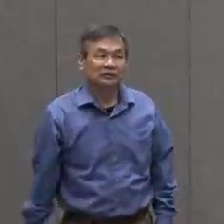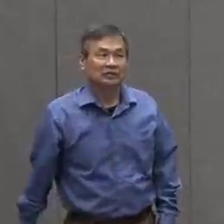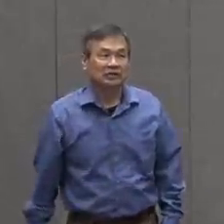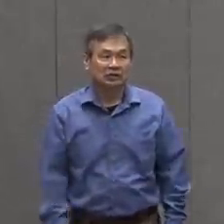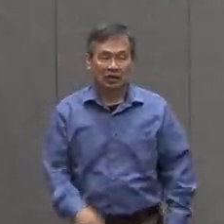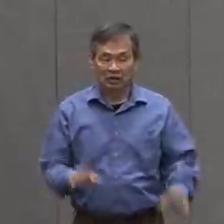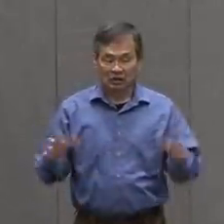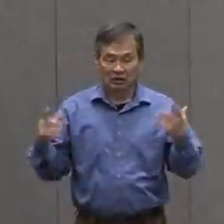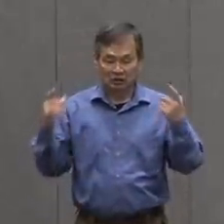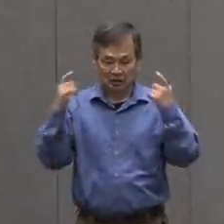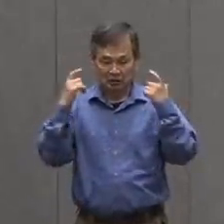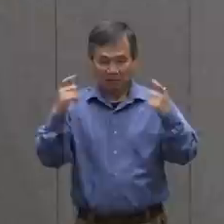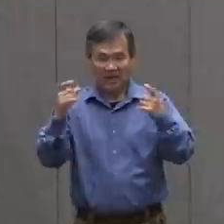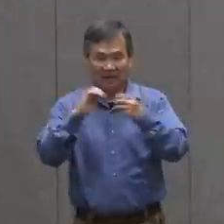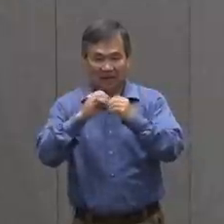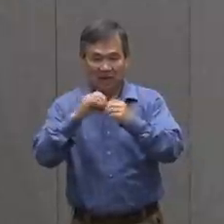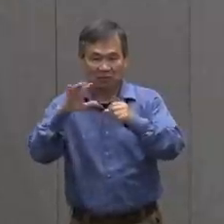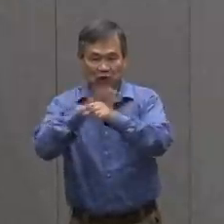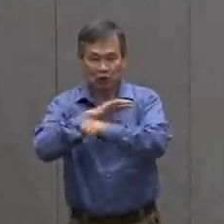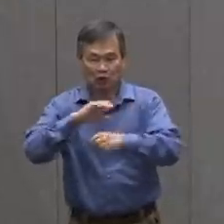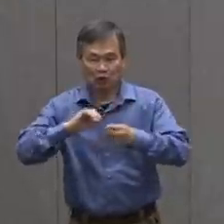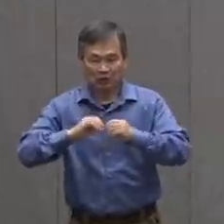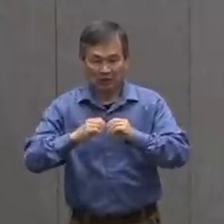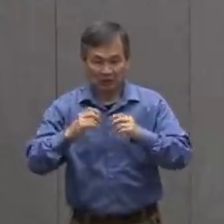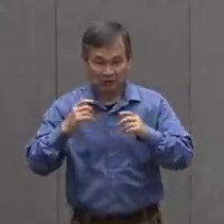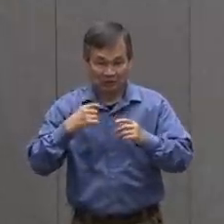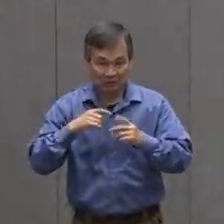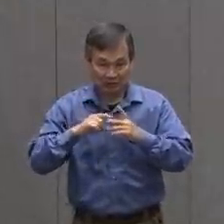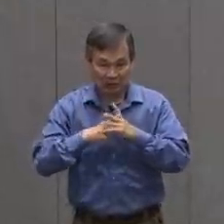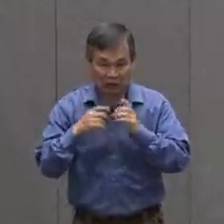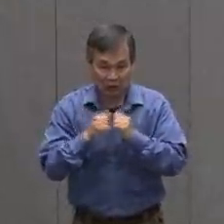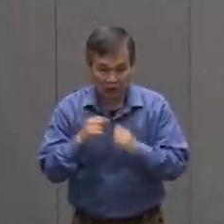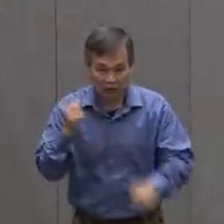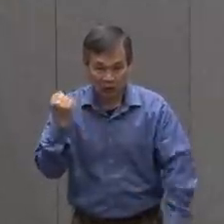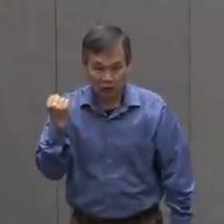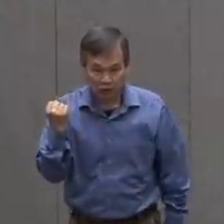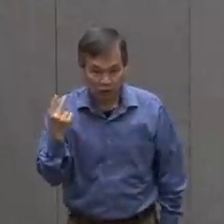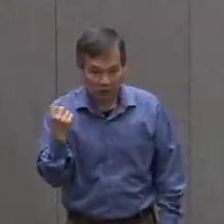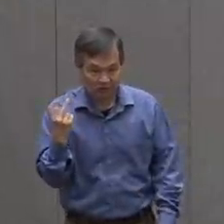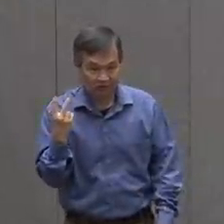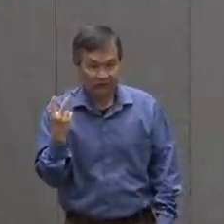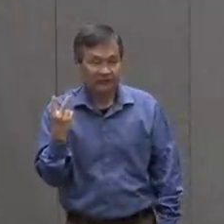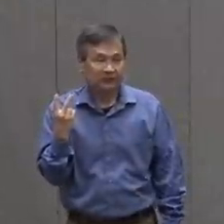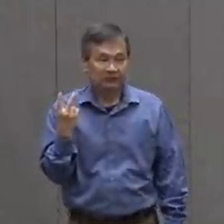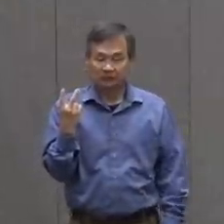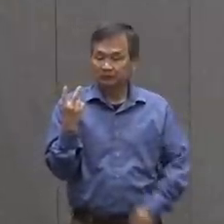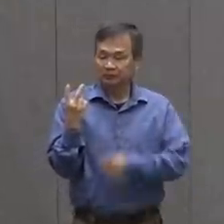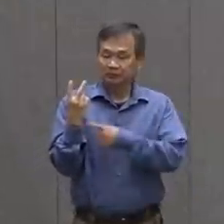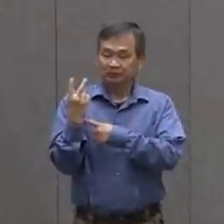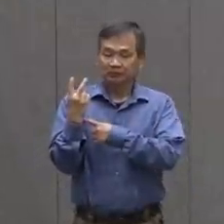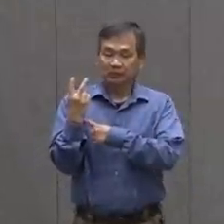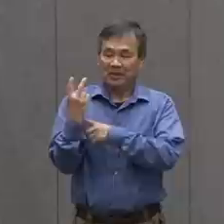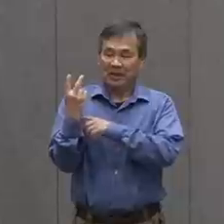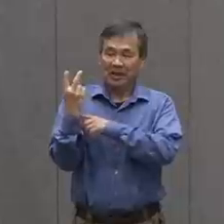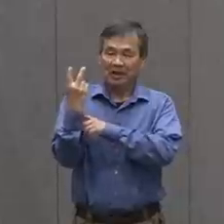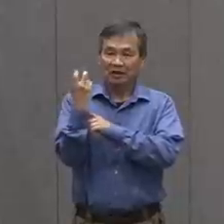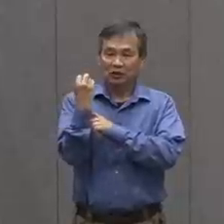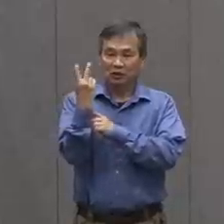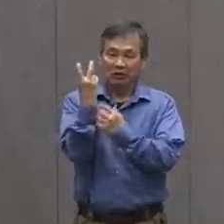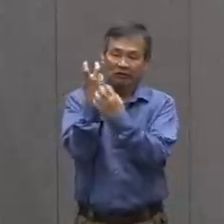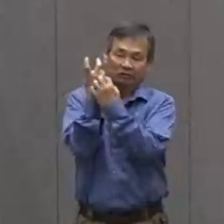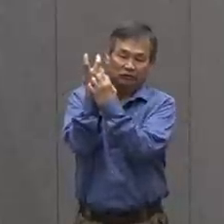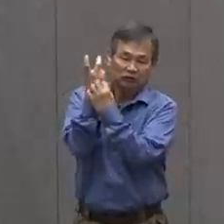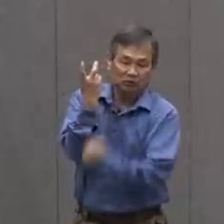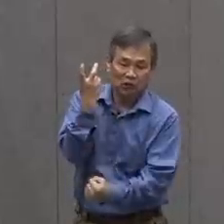this time I'm going to start with the number 12. And I'm going to subtract or take away